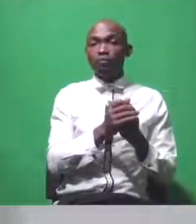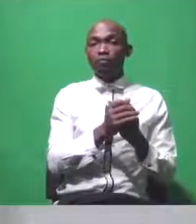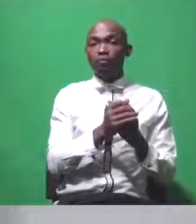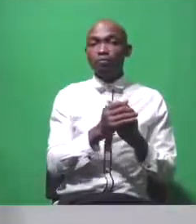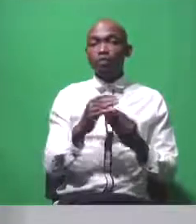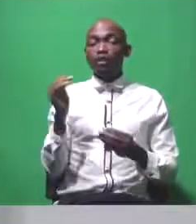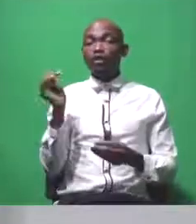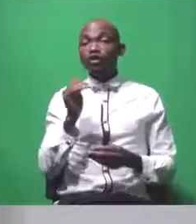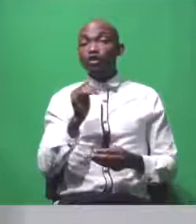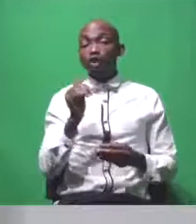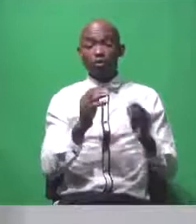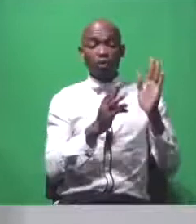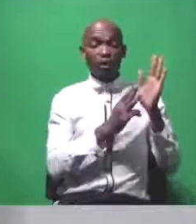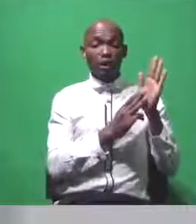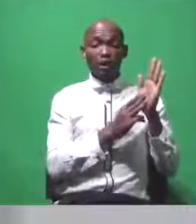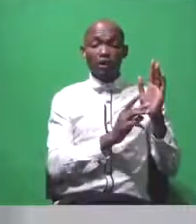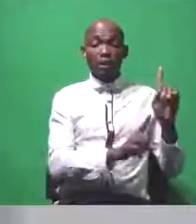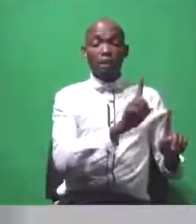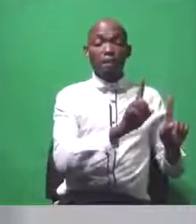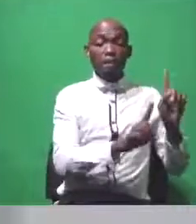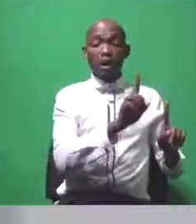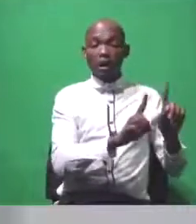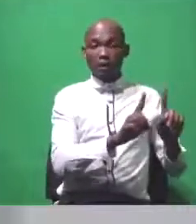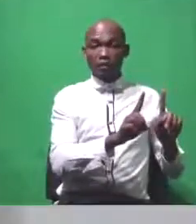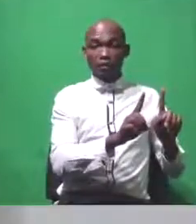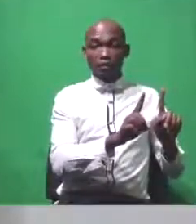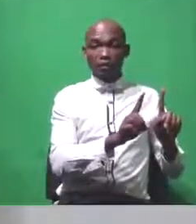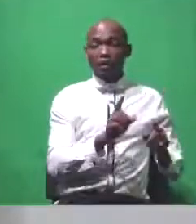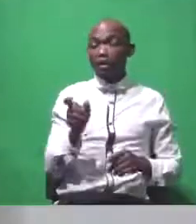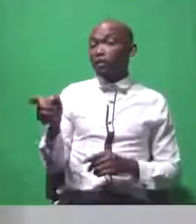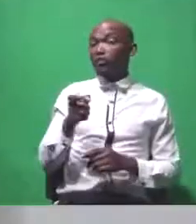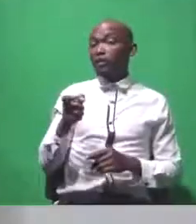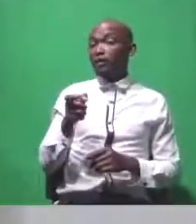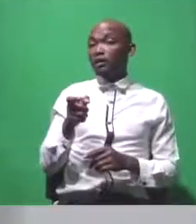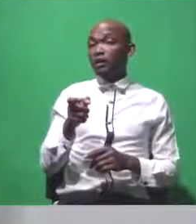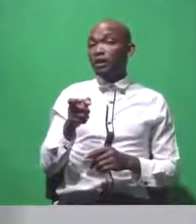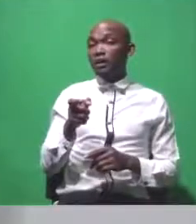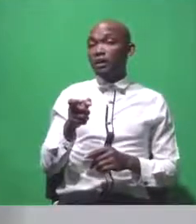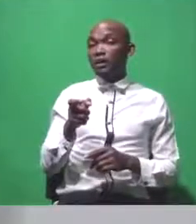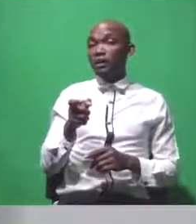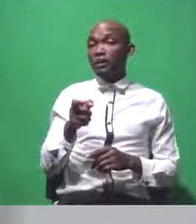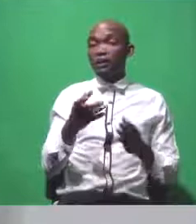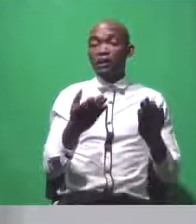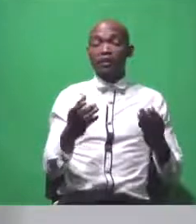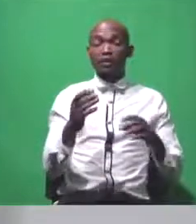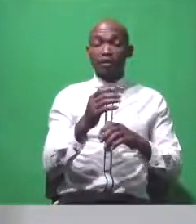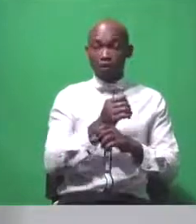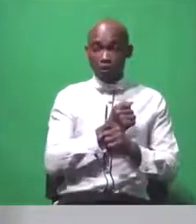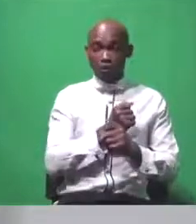January 8, plant rent a land cost Tanzania shillings